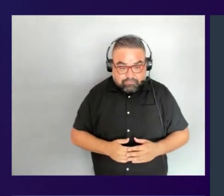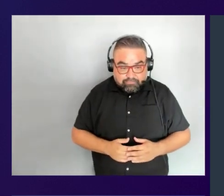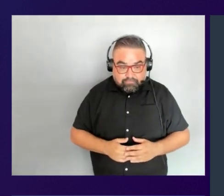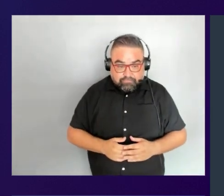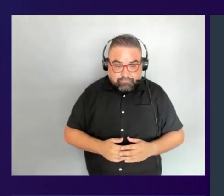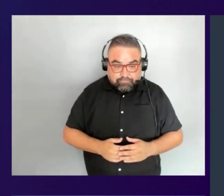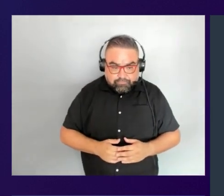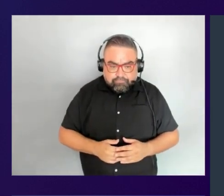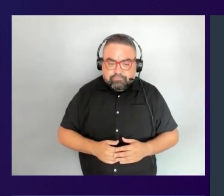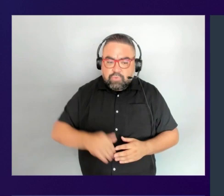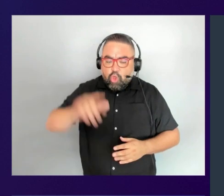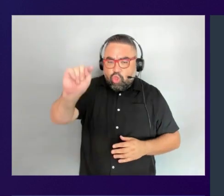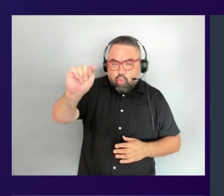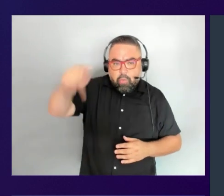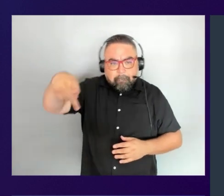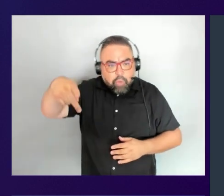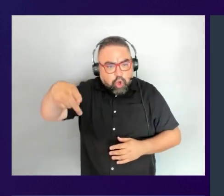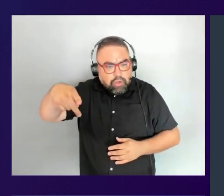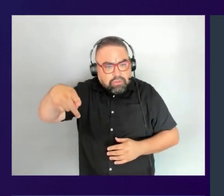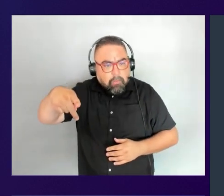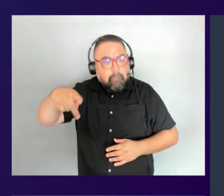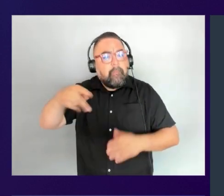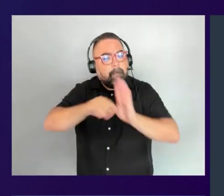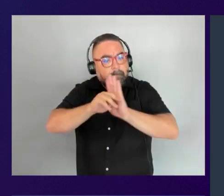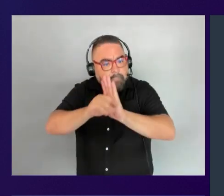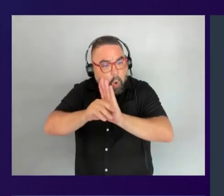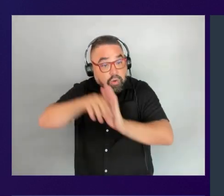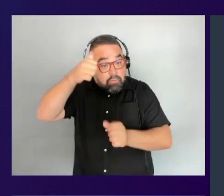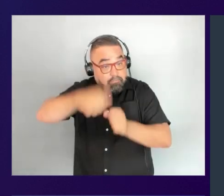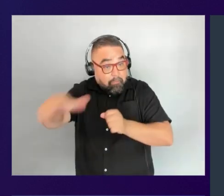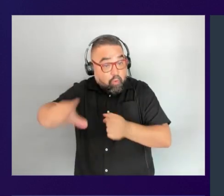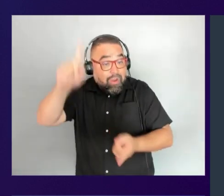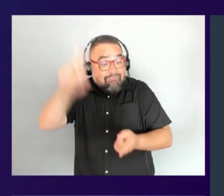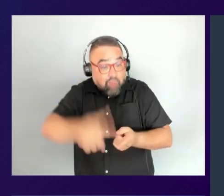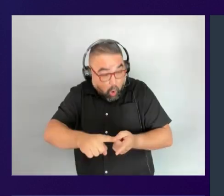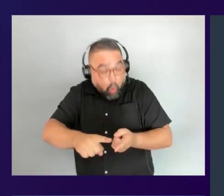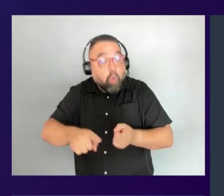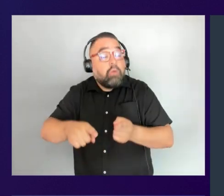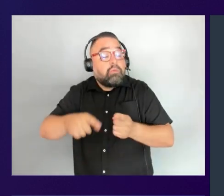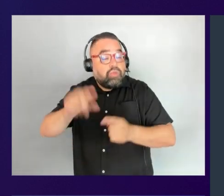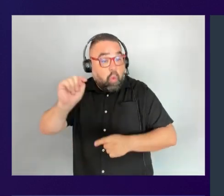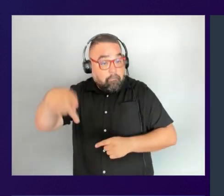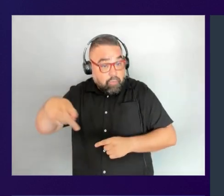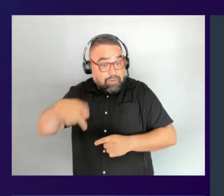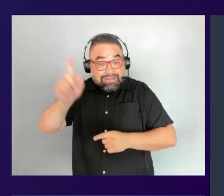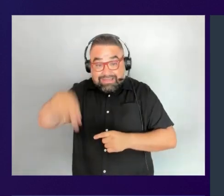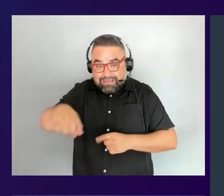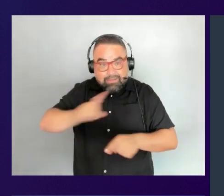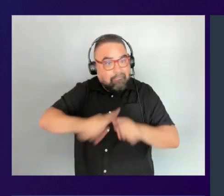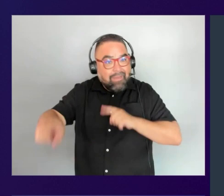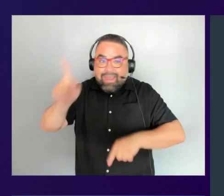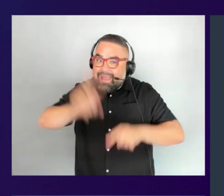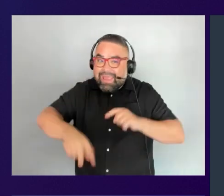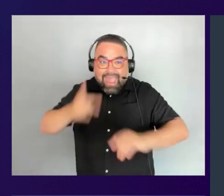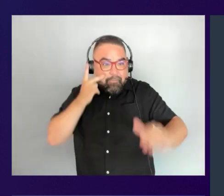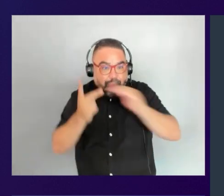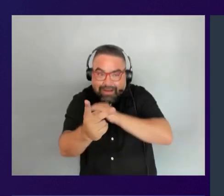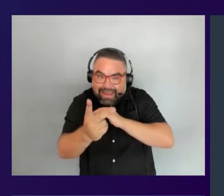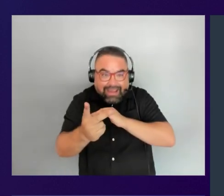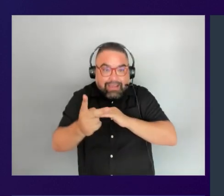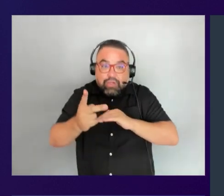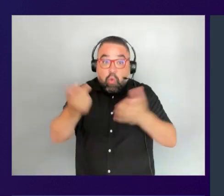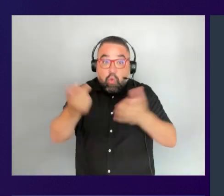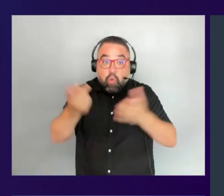modes benefits the spiky workloads that on average have low throughput needs but can experience unpredictable performance peaks that are